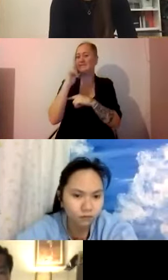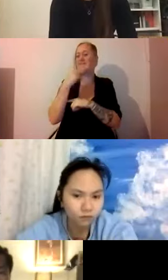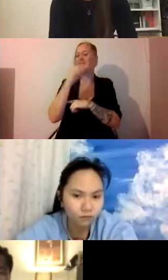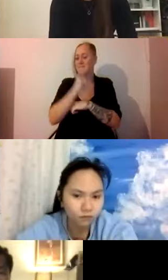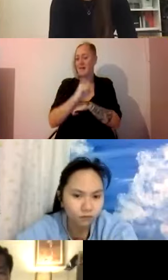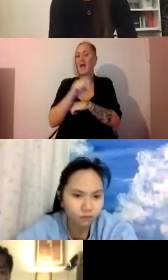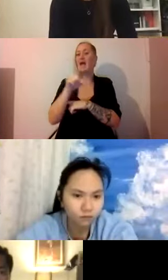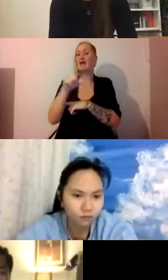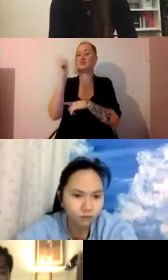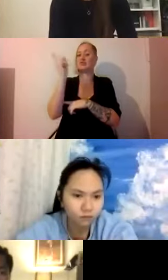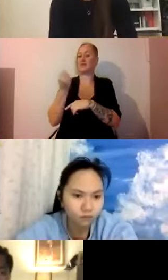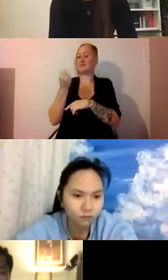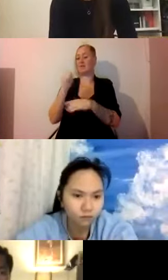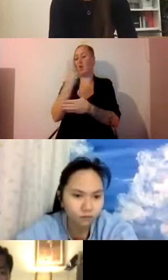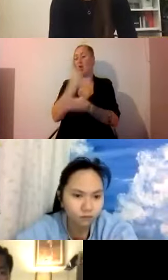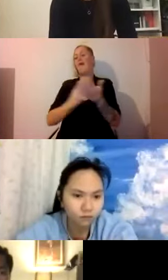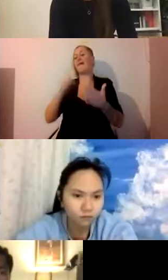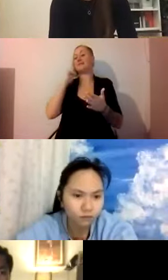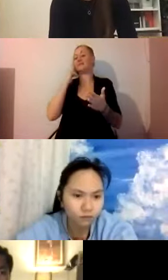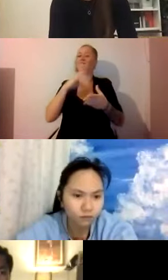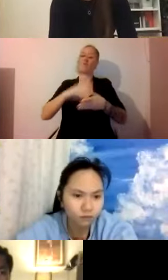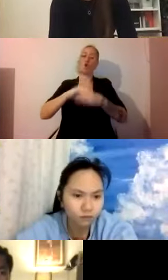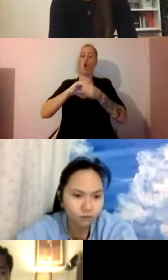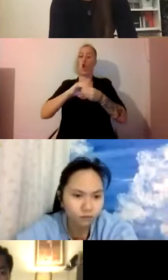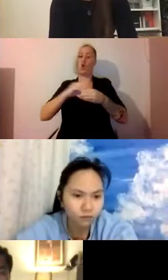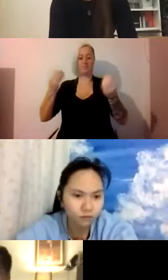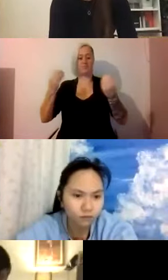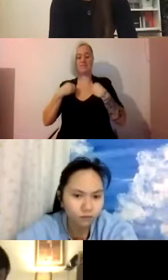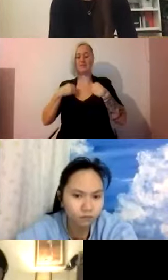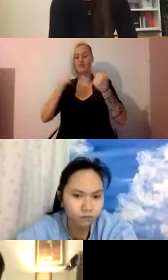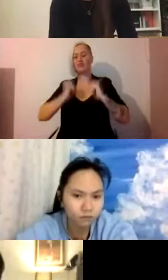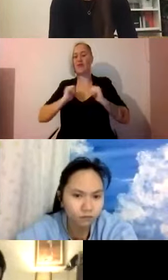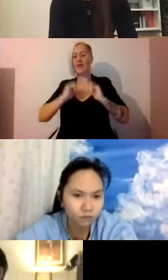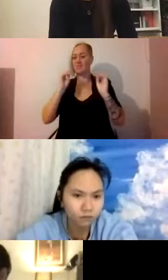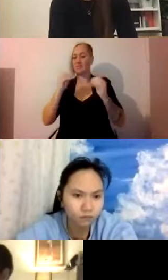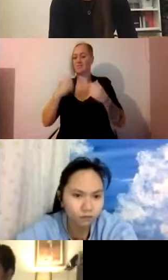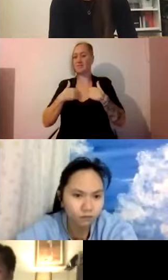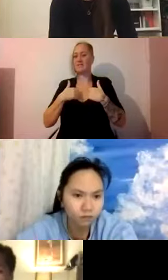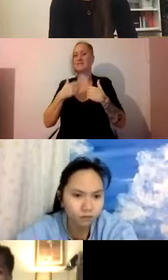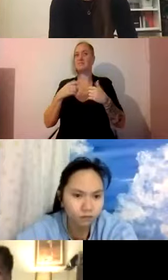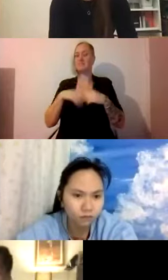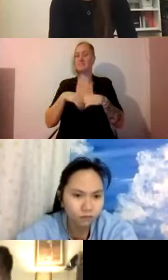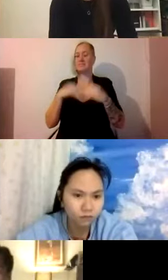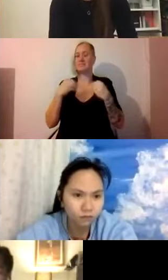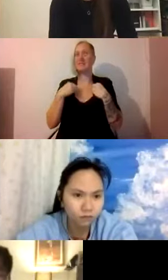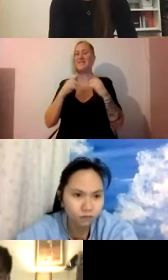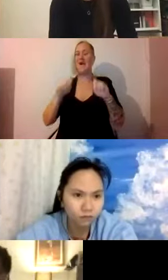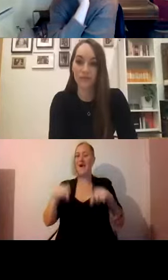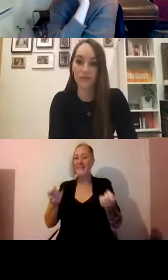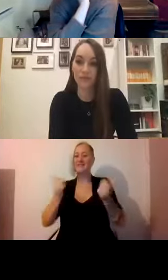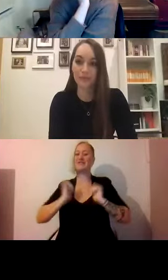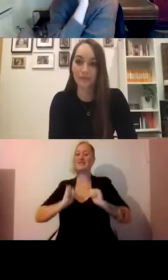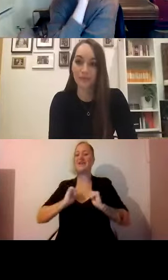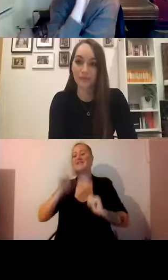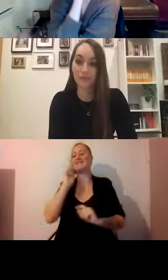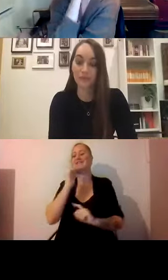only deaf-owned and operated AUSLAN training organisation that offers AUSLAN to families of deaf children